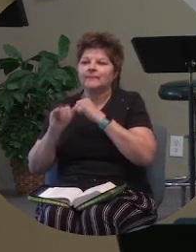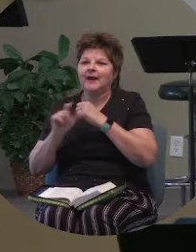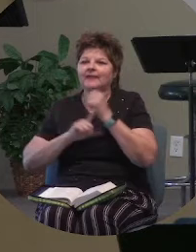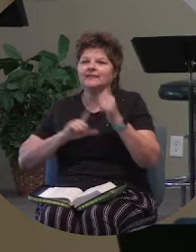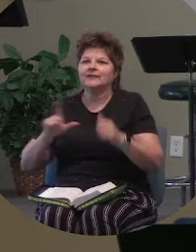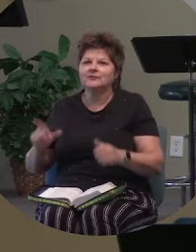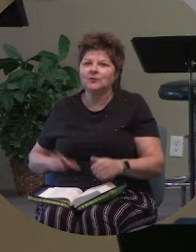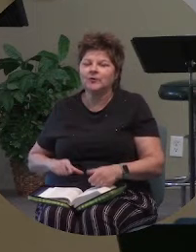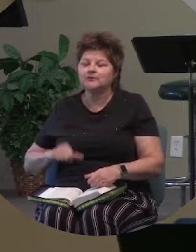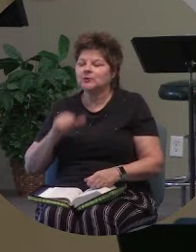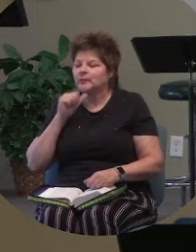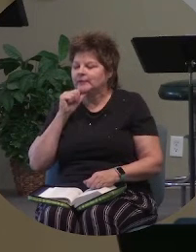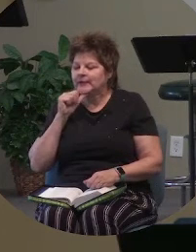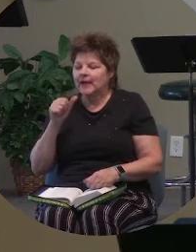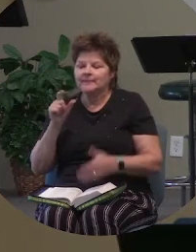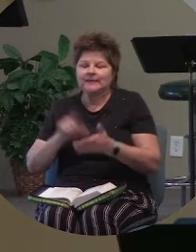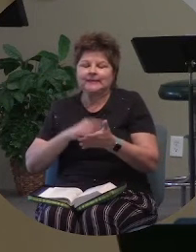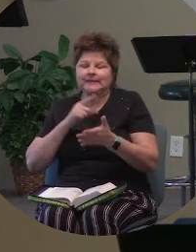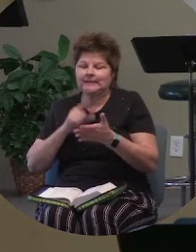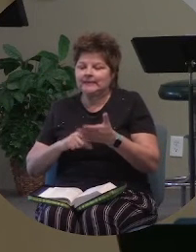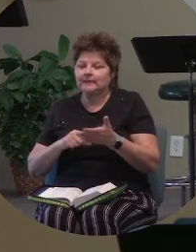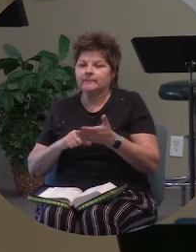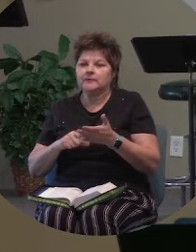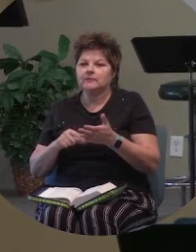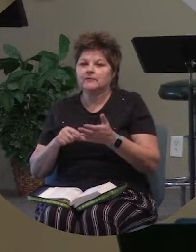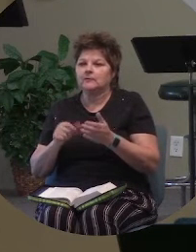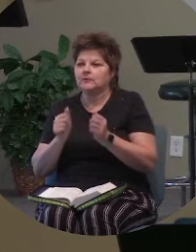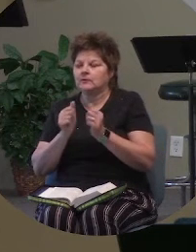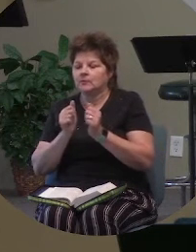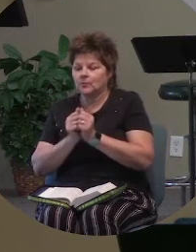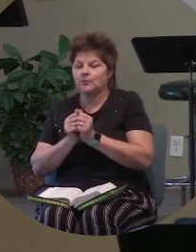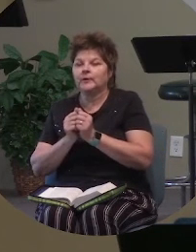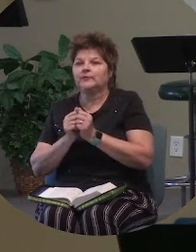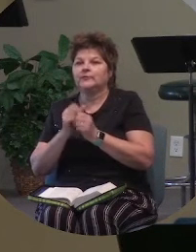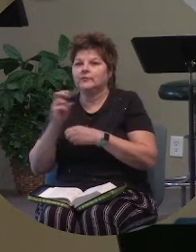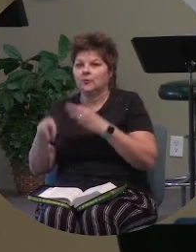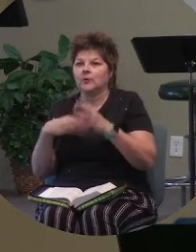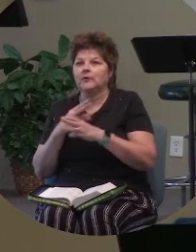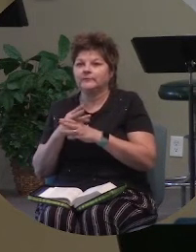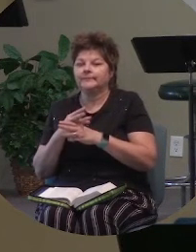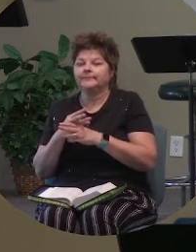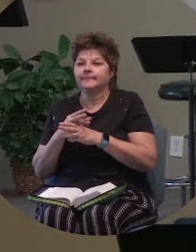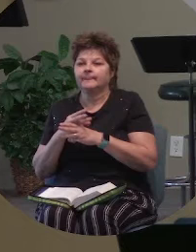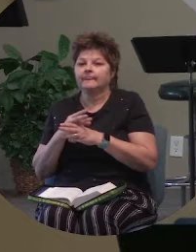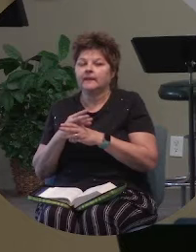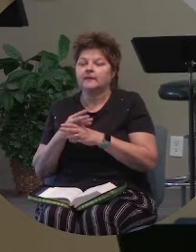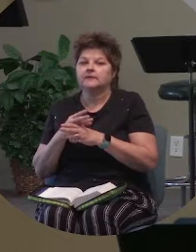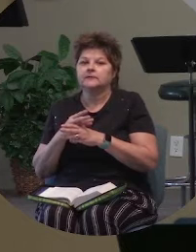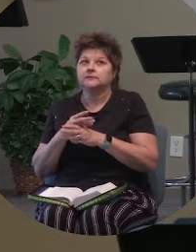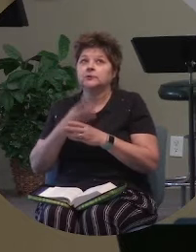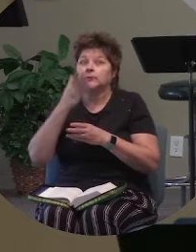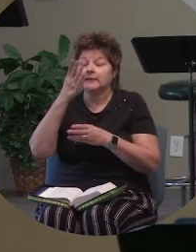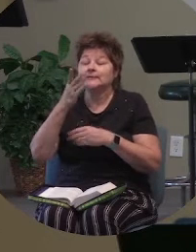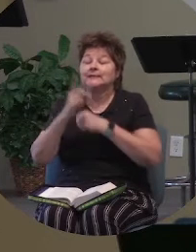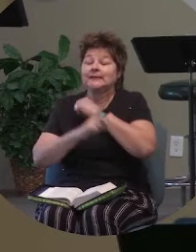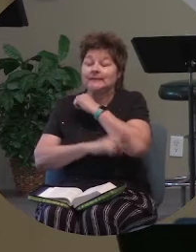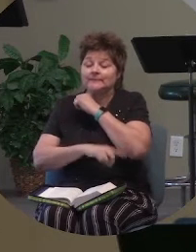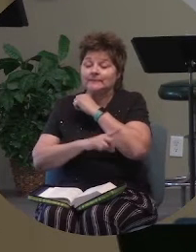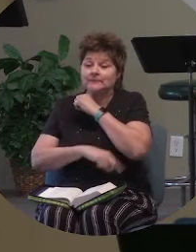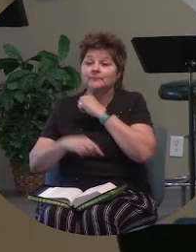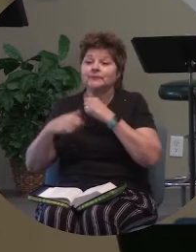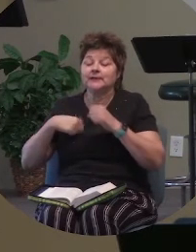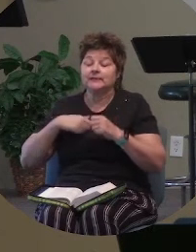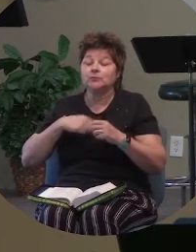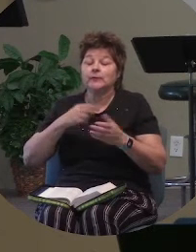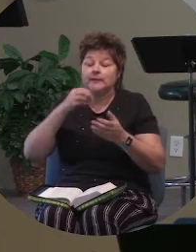that we will not be condemned along with the world." In other words, he's going to discipline us so that we can learn to be